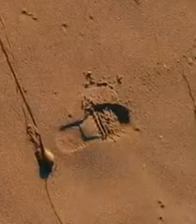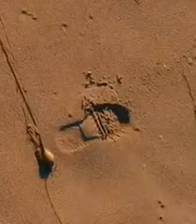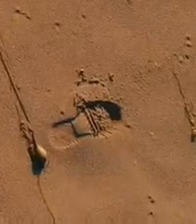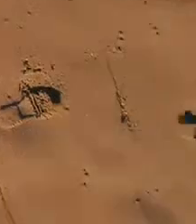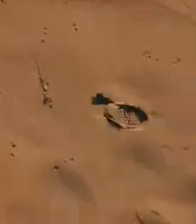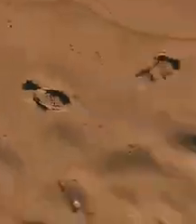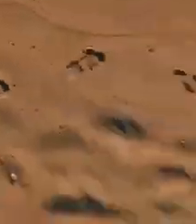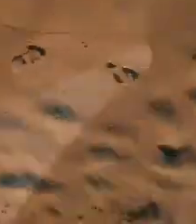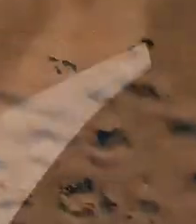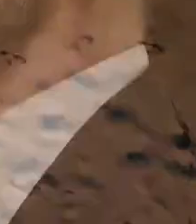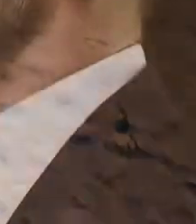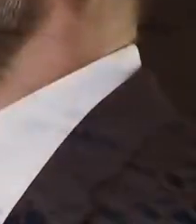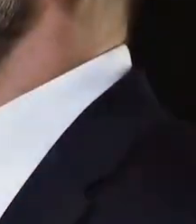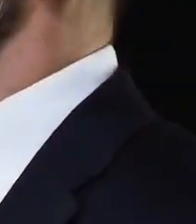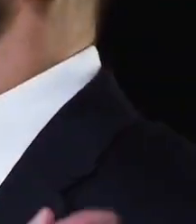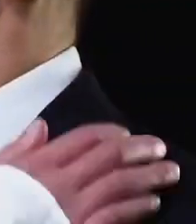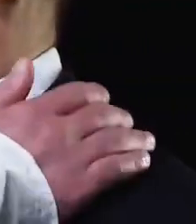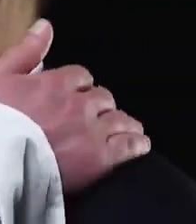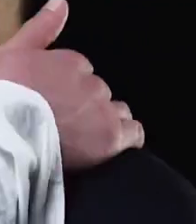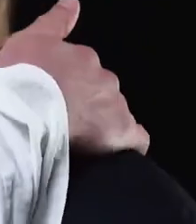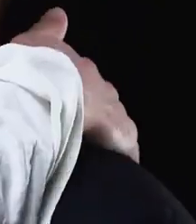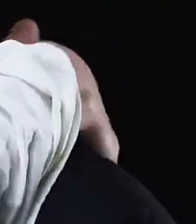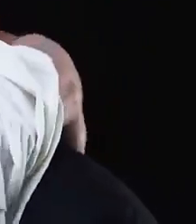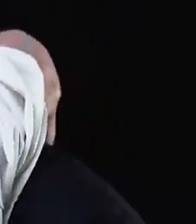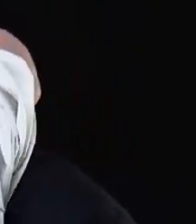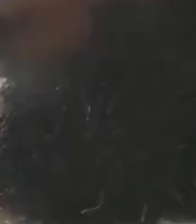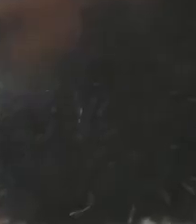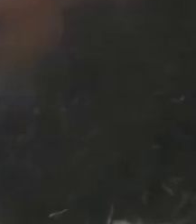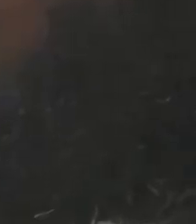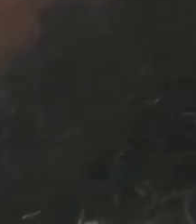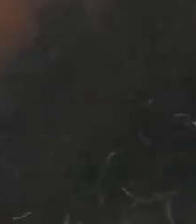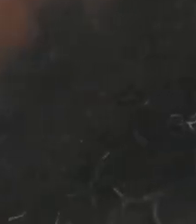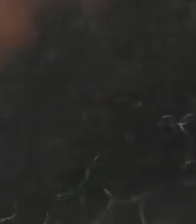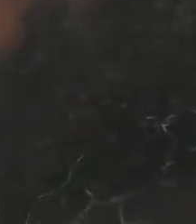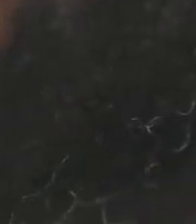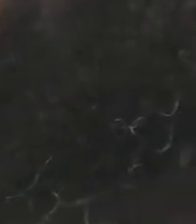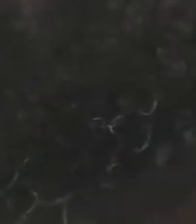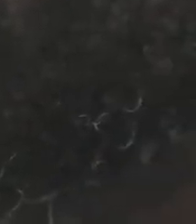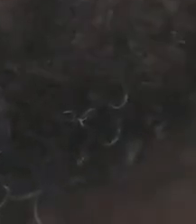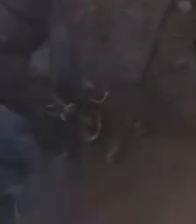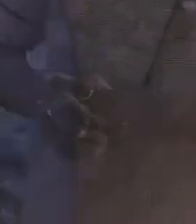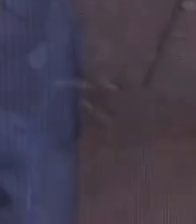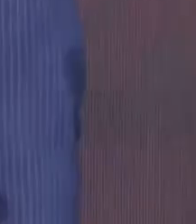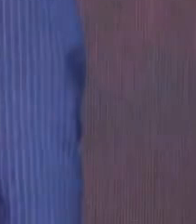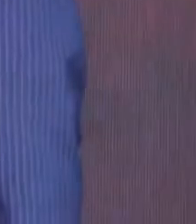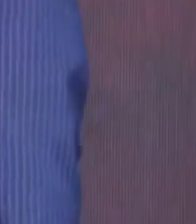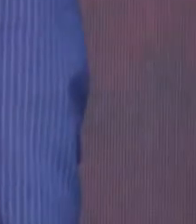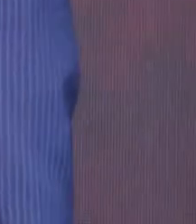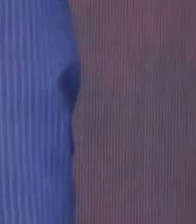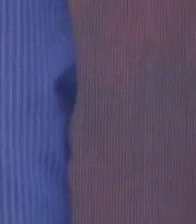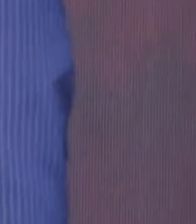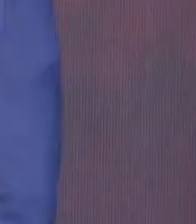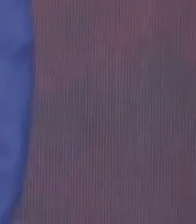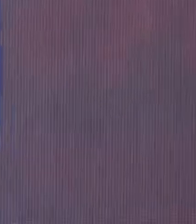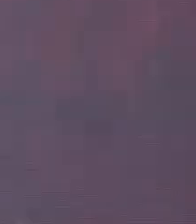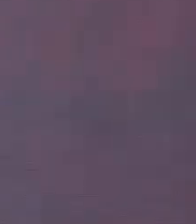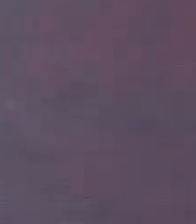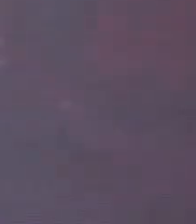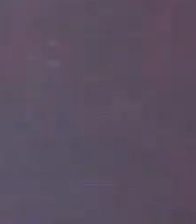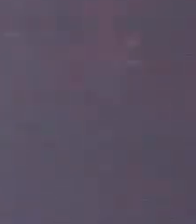single look. A look to the author and finisher signals the authority. It's a power shift. Power from on